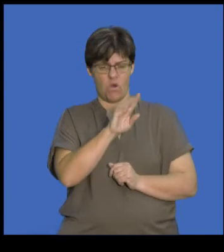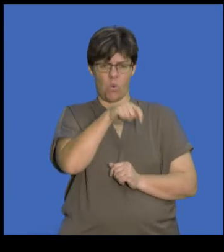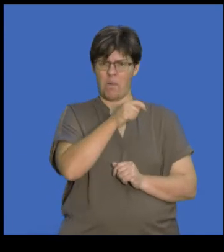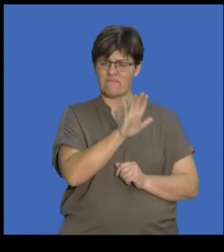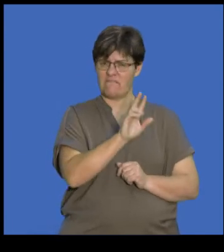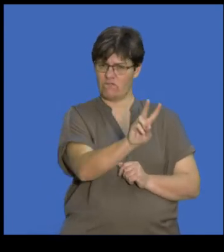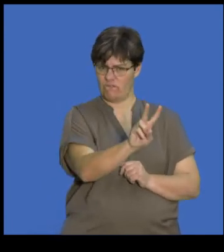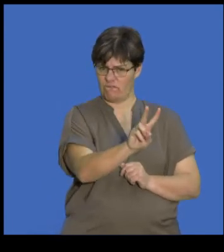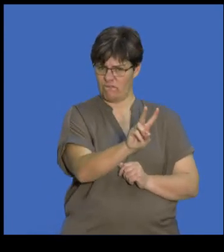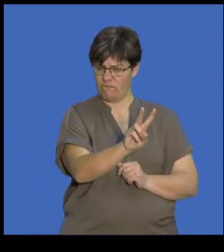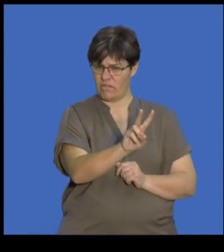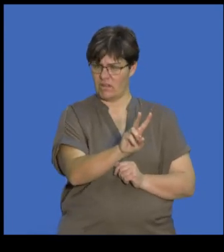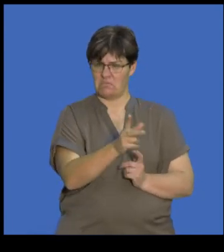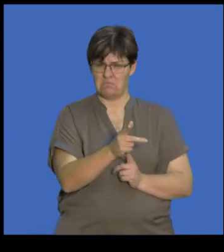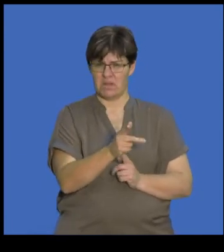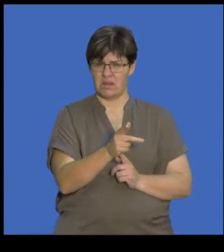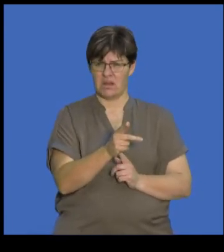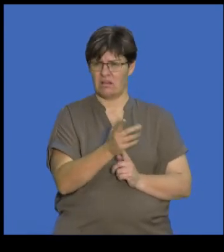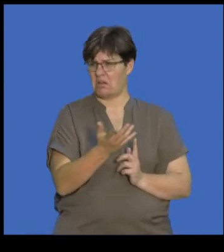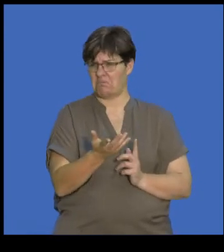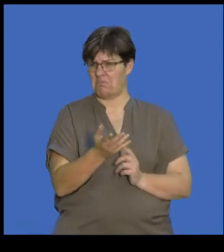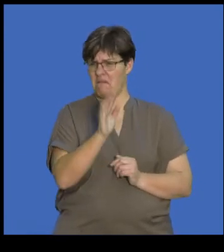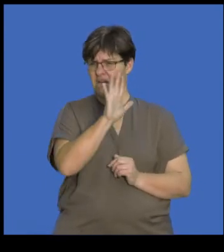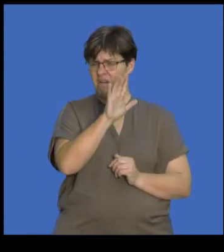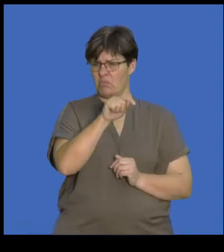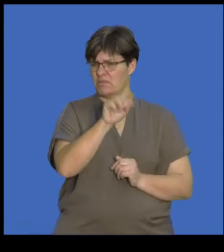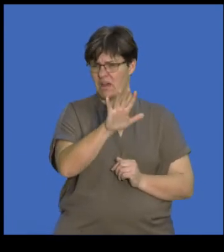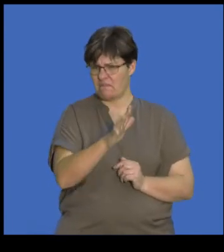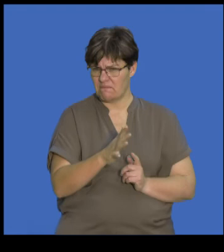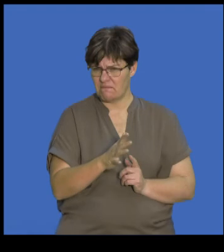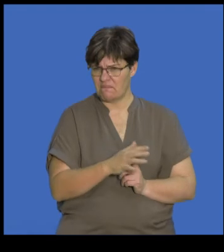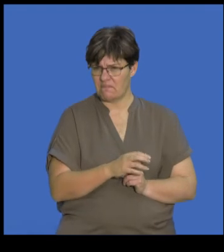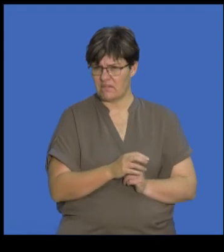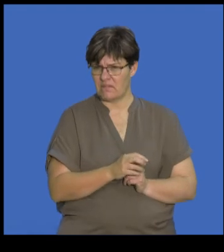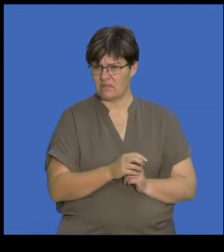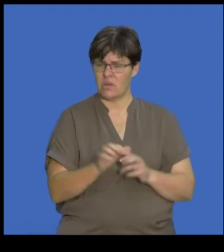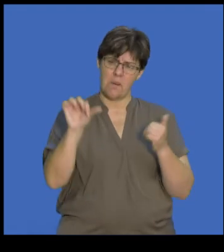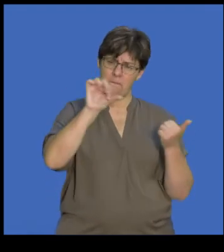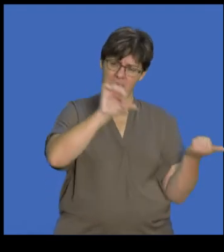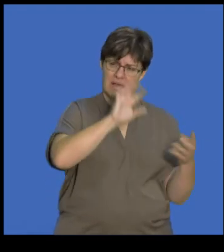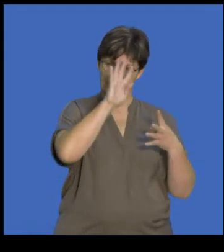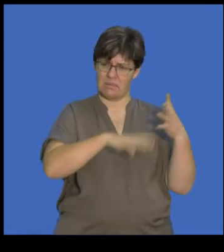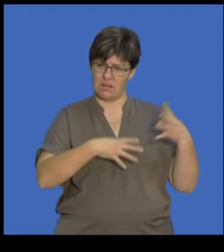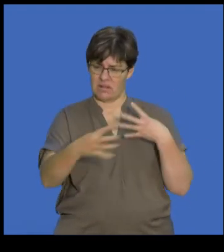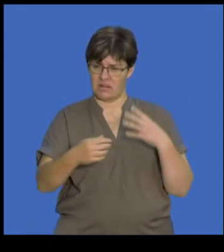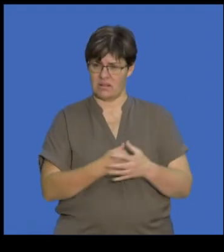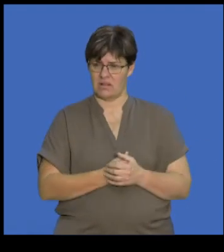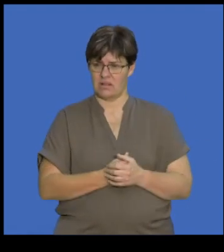is like 5.5, okay? So if we go back to the table, it goes